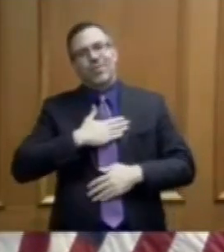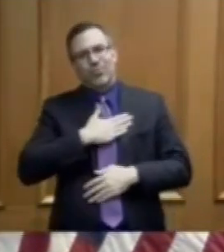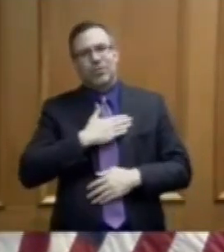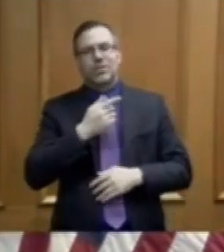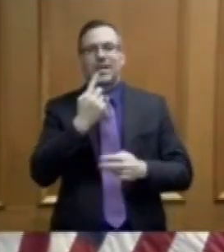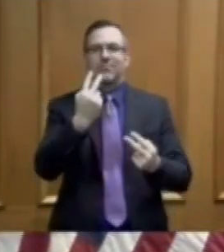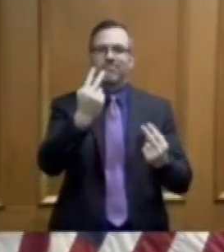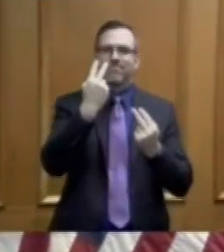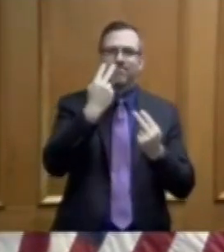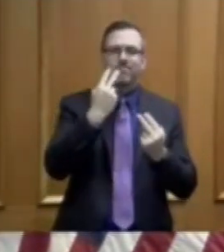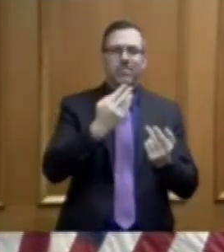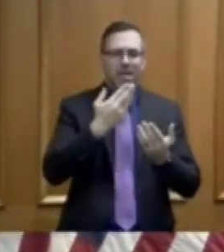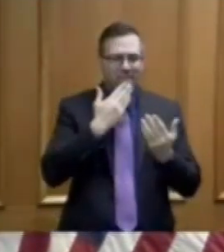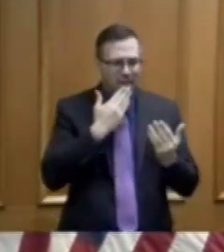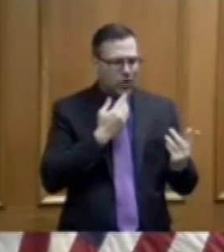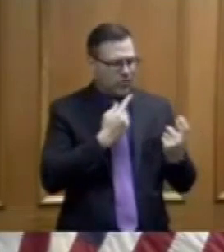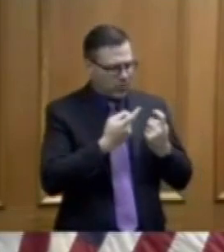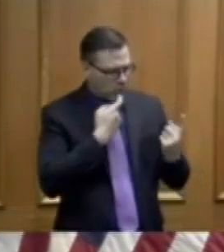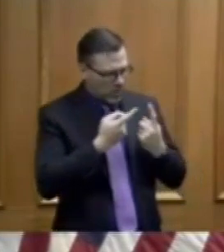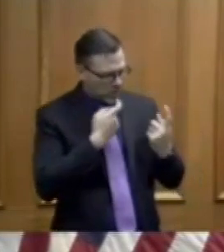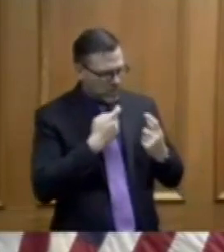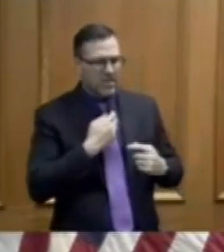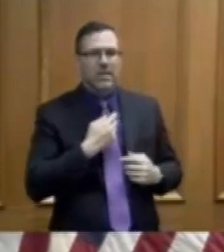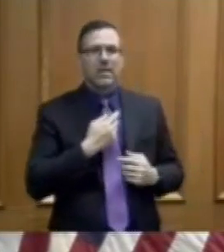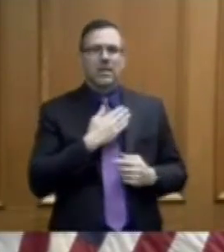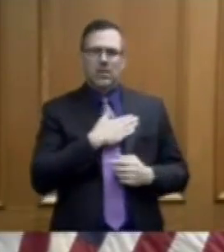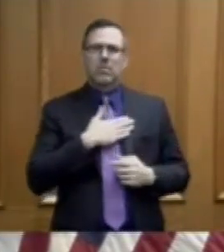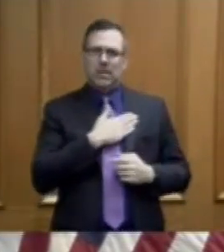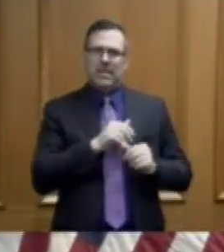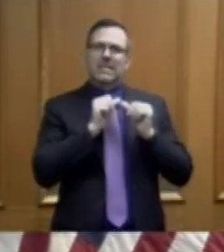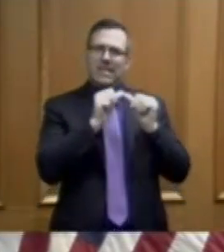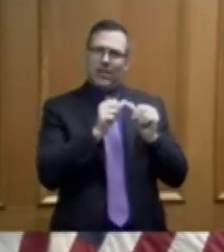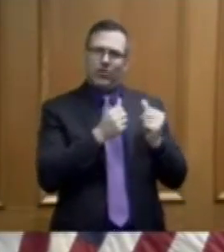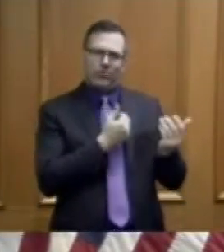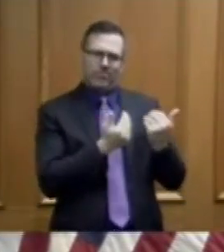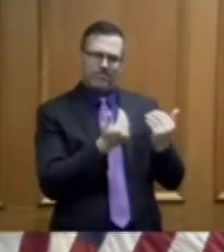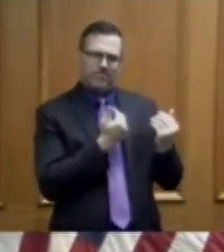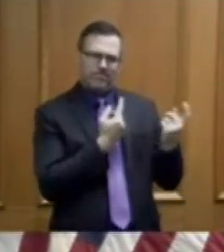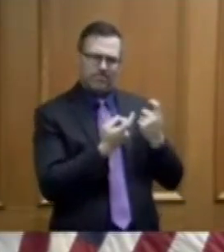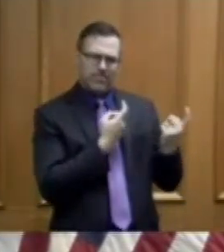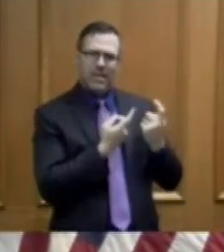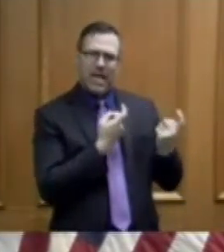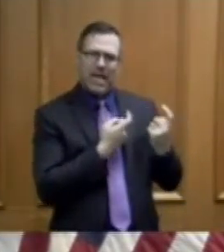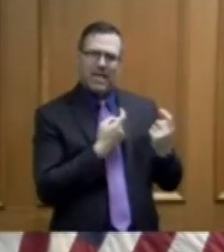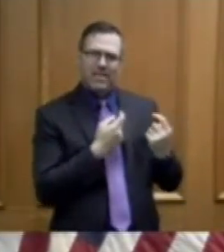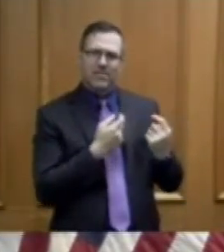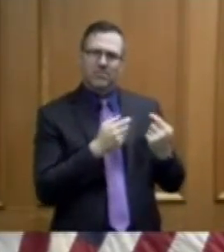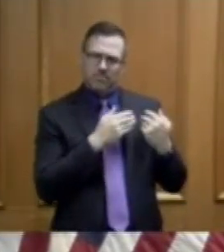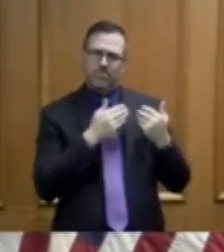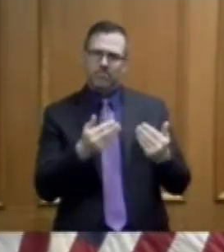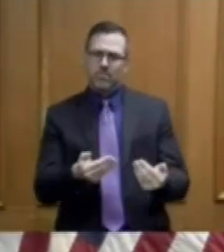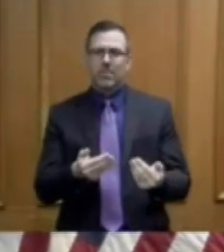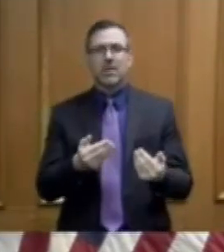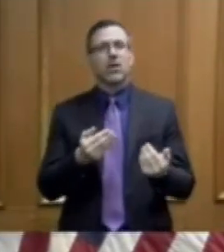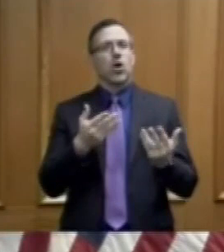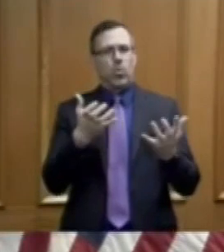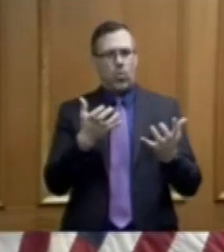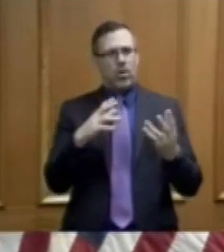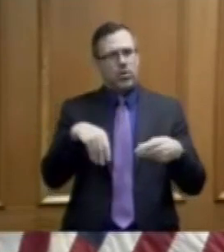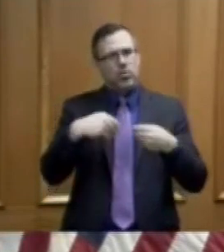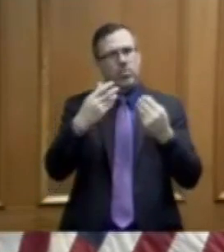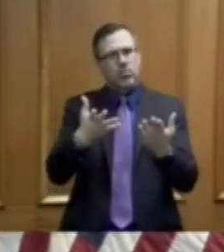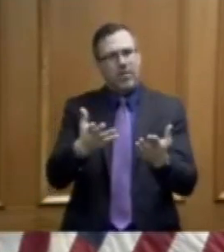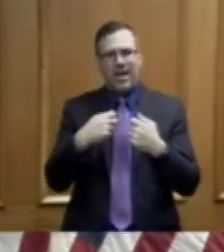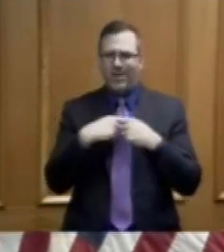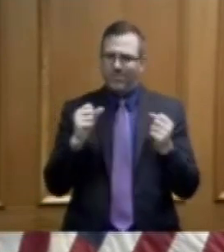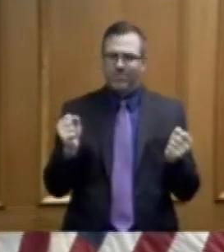questions. We want to continue to have questions asked and answer those questions. The more information we can give, the